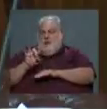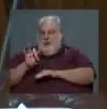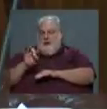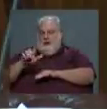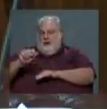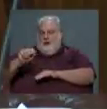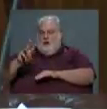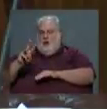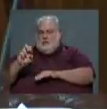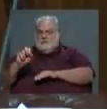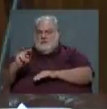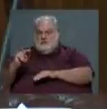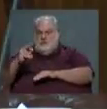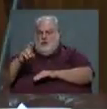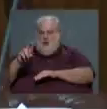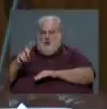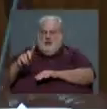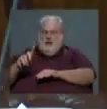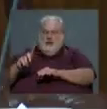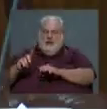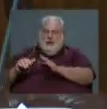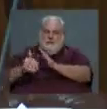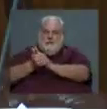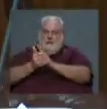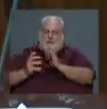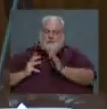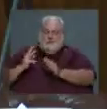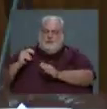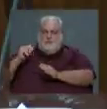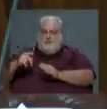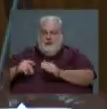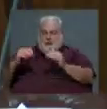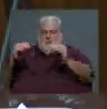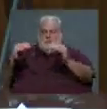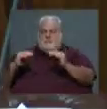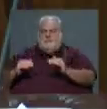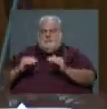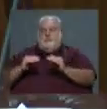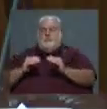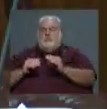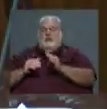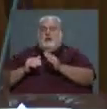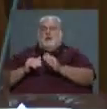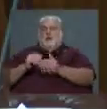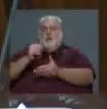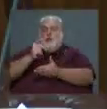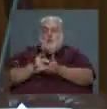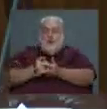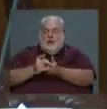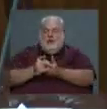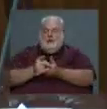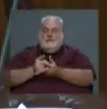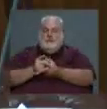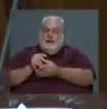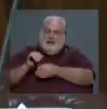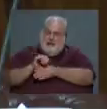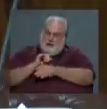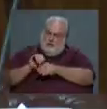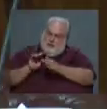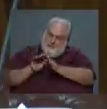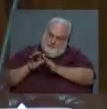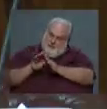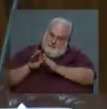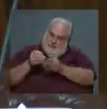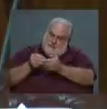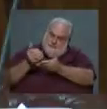Arkansas, amending the official zoning map of the city of Little Rock, Arkansas, and for the purposes. An ordinance to authorize the issuance of industrial development revenue